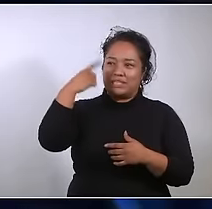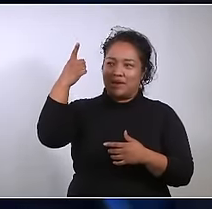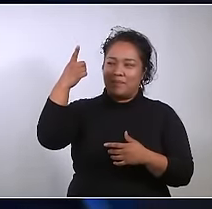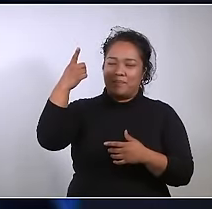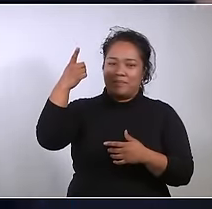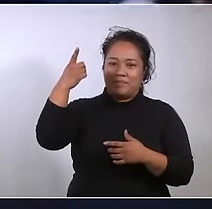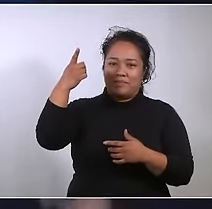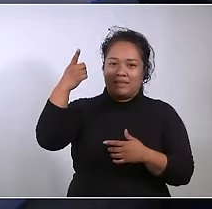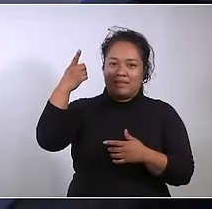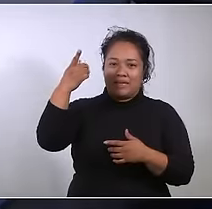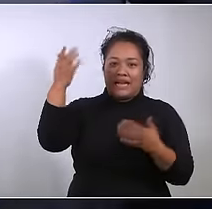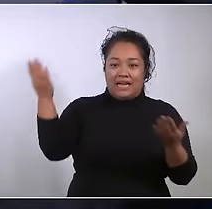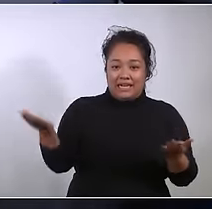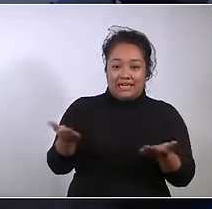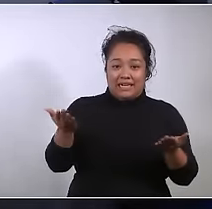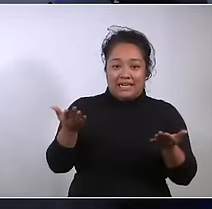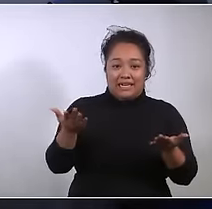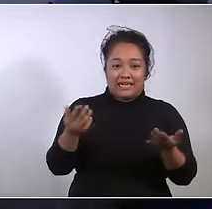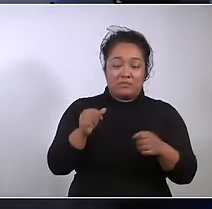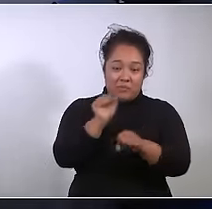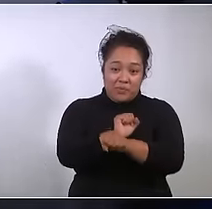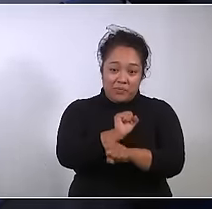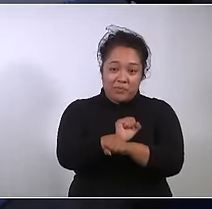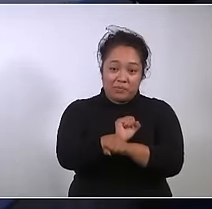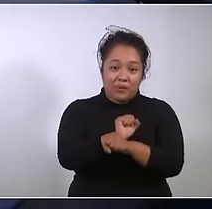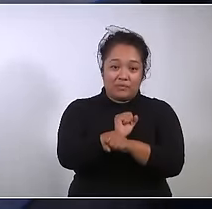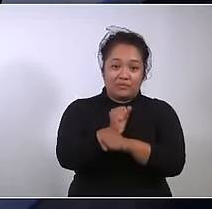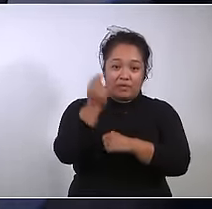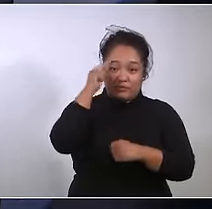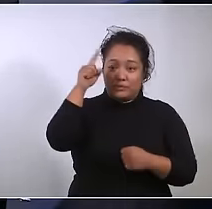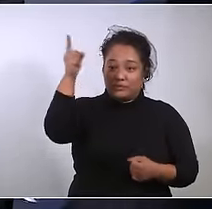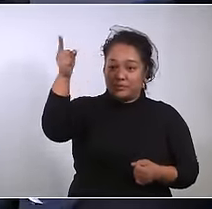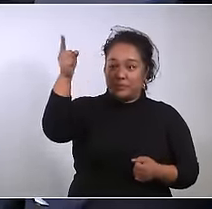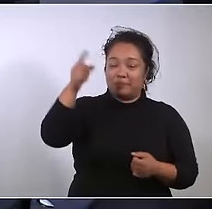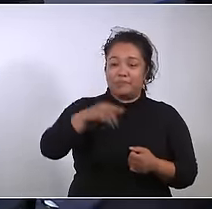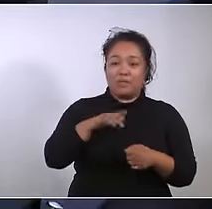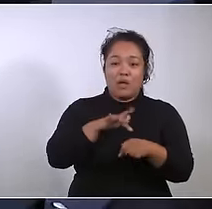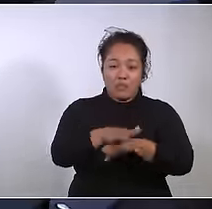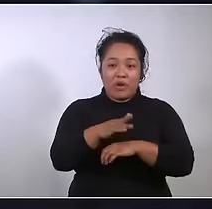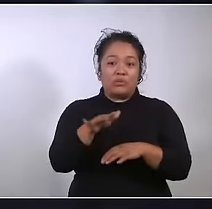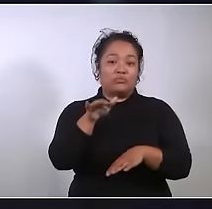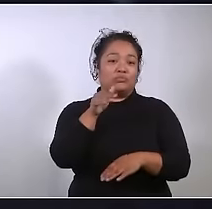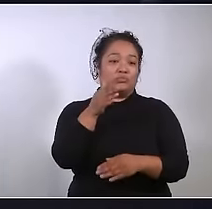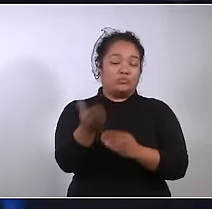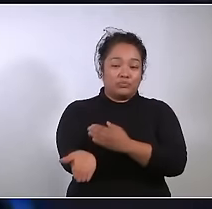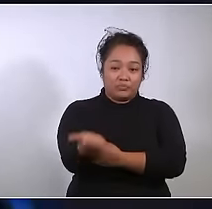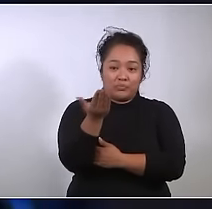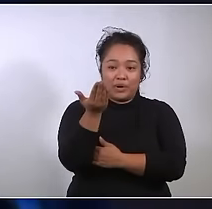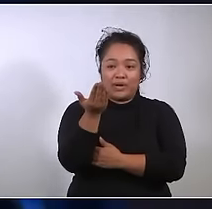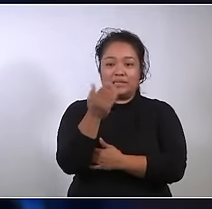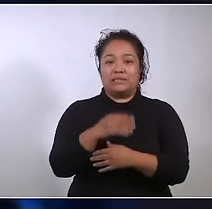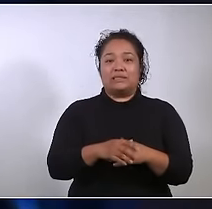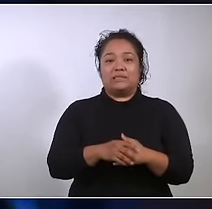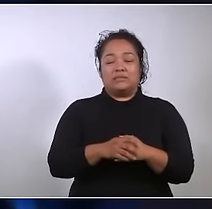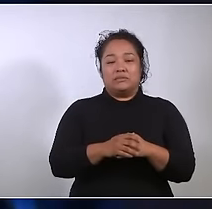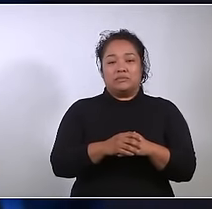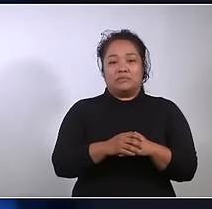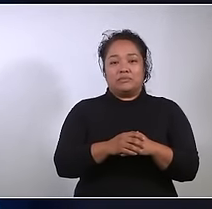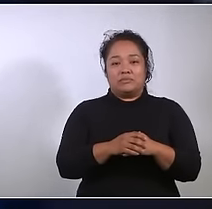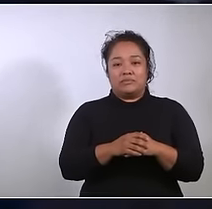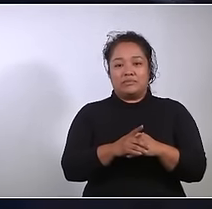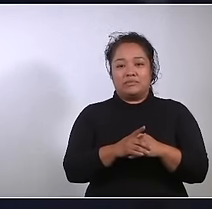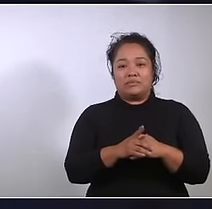my overtime, Lord. Aquí está mi sobretiempo, Dios. Here is my early mornings. Aquí están mis mañanas tempranas. Here's